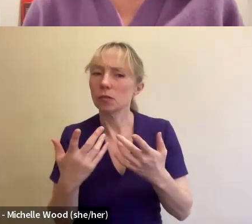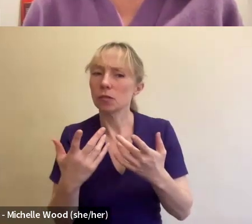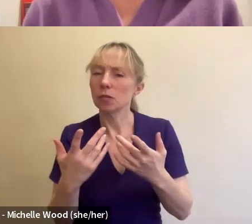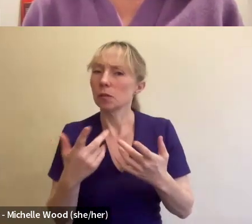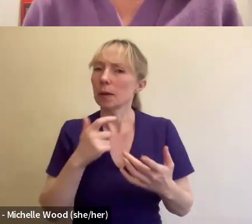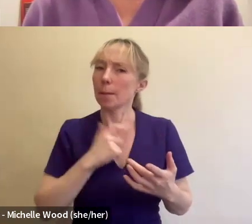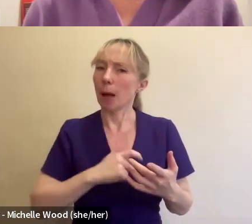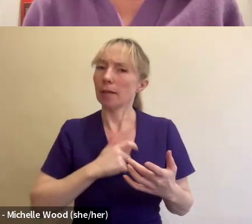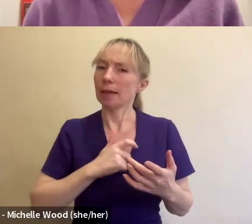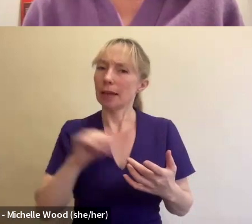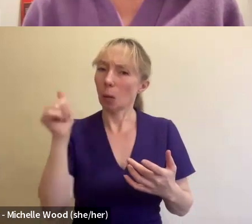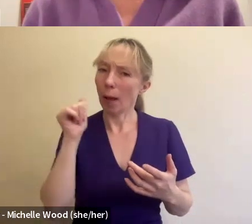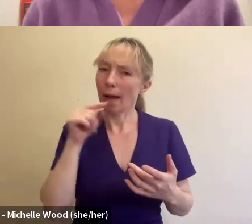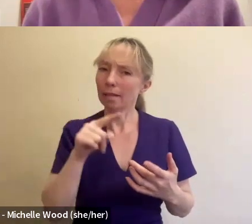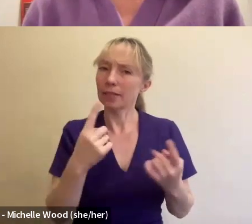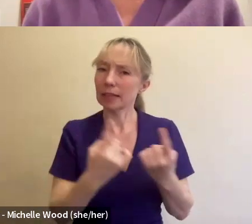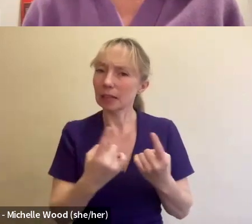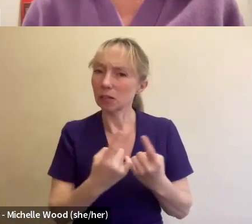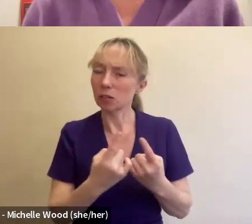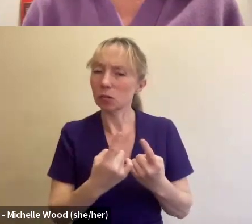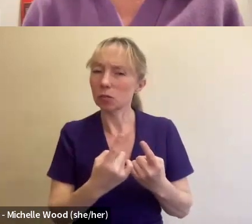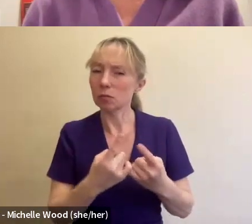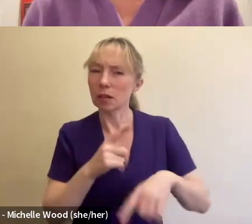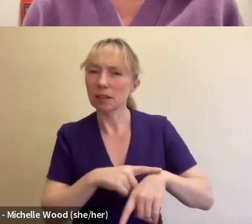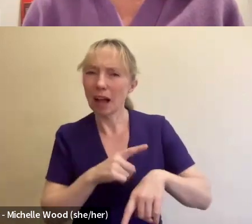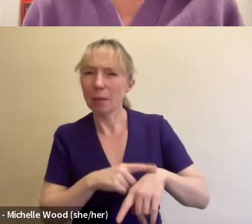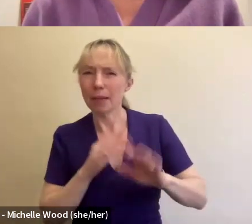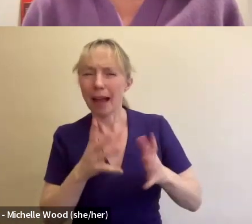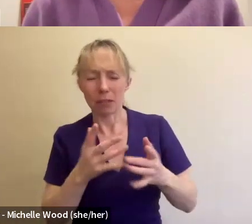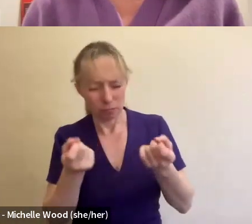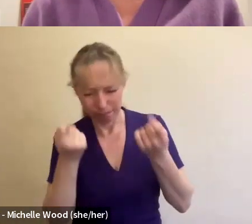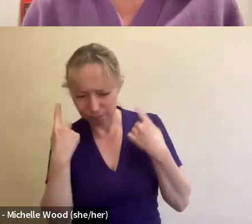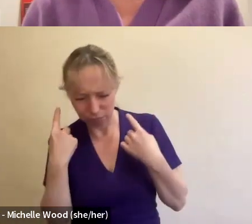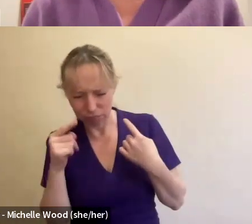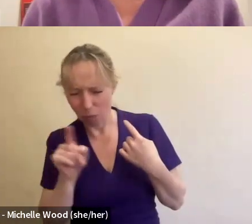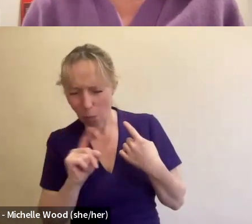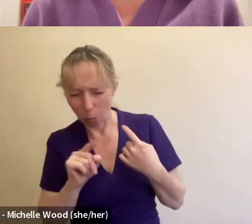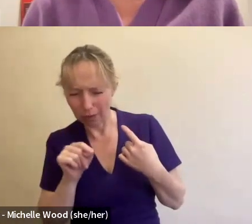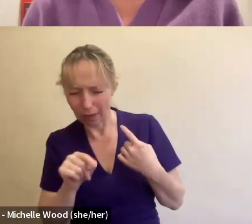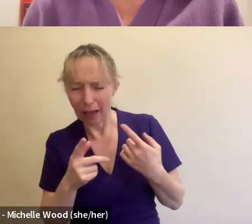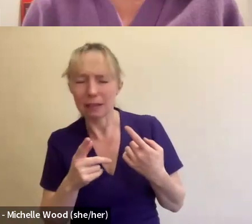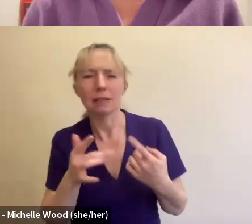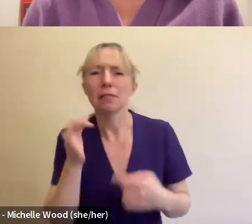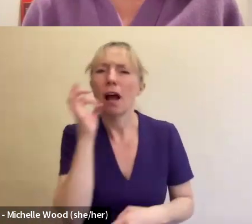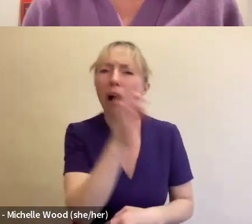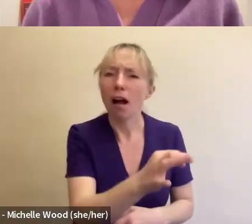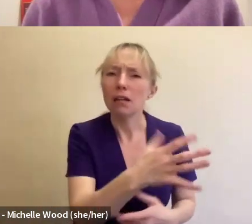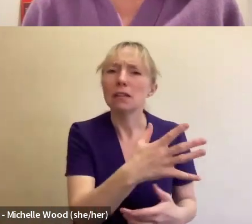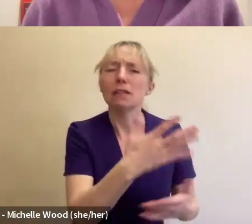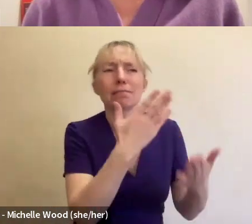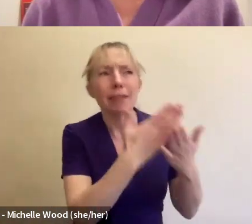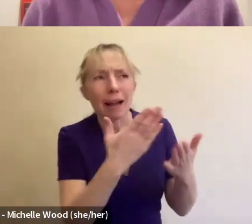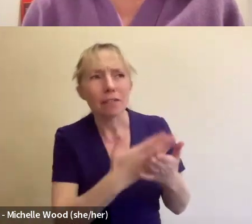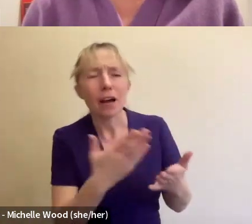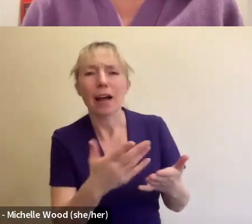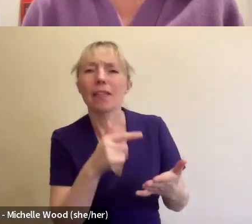of the issues. So there are times I have to ask questions and for clarification, and that's how the